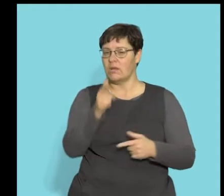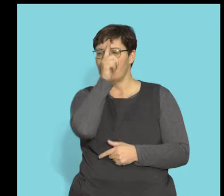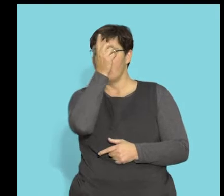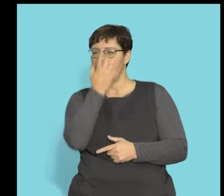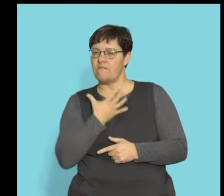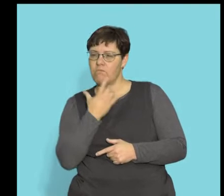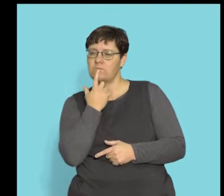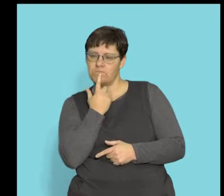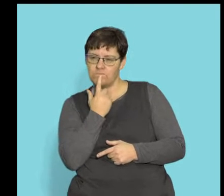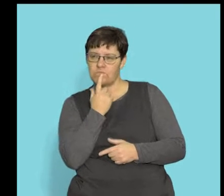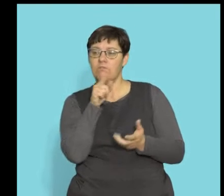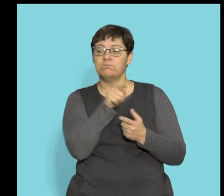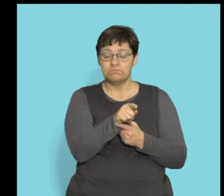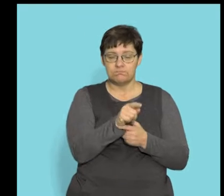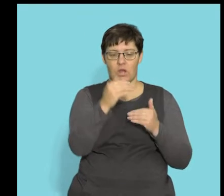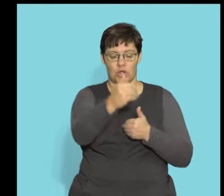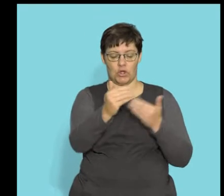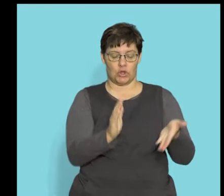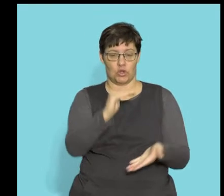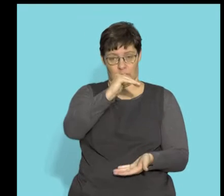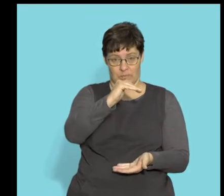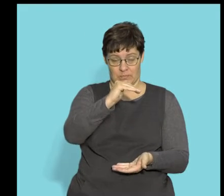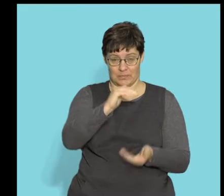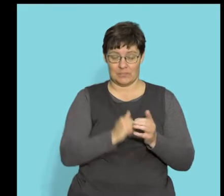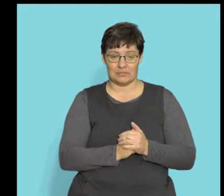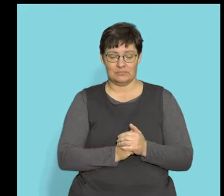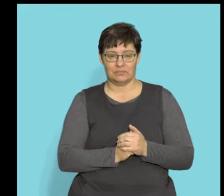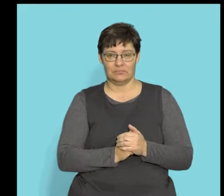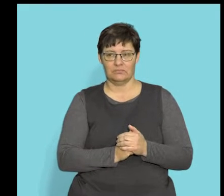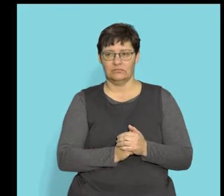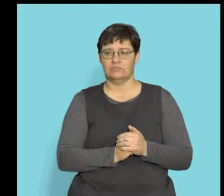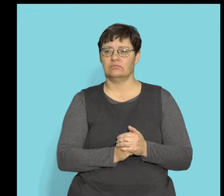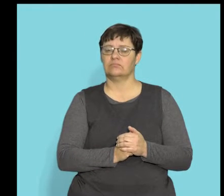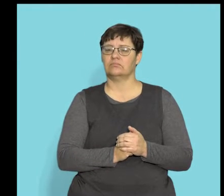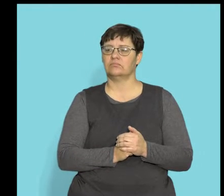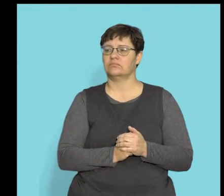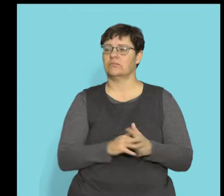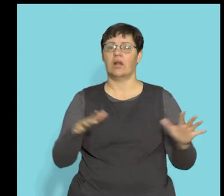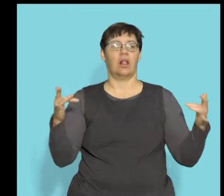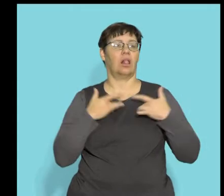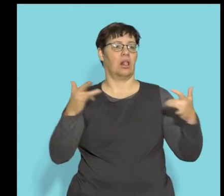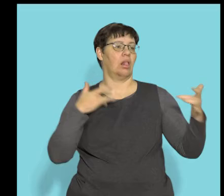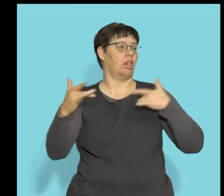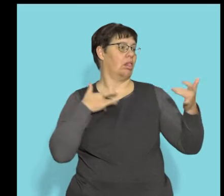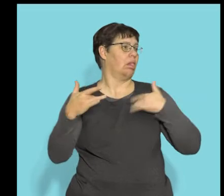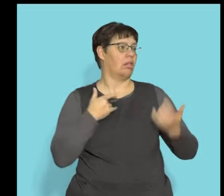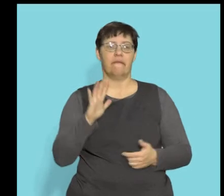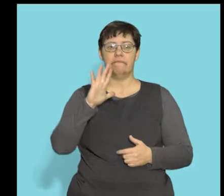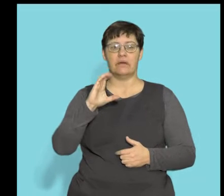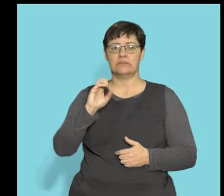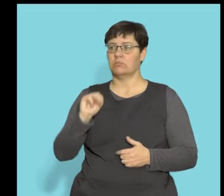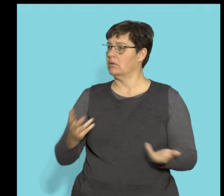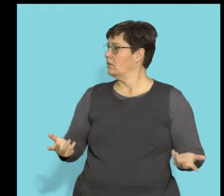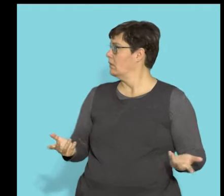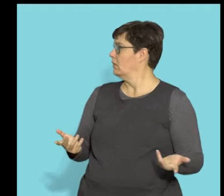So we are now going to calculate the volume of this specific cube. Now, before anyone gets worried,